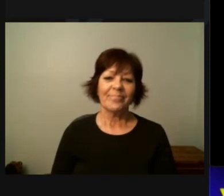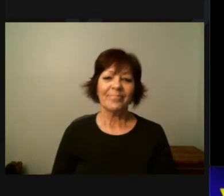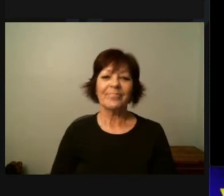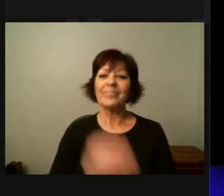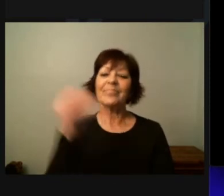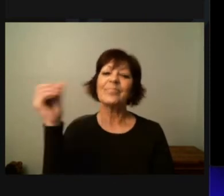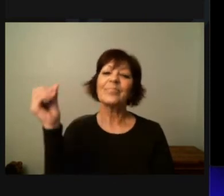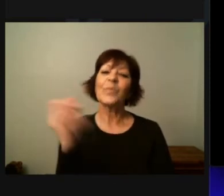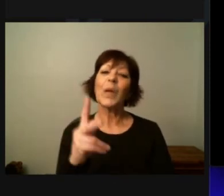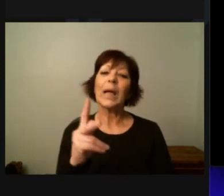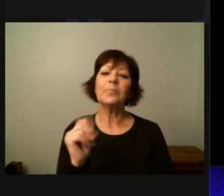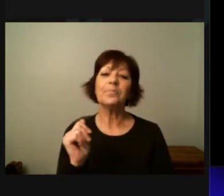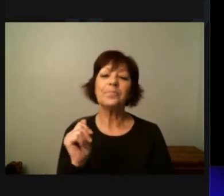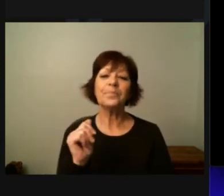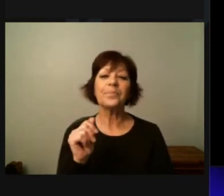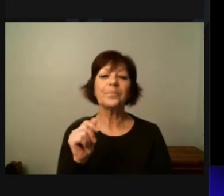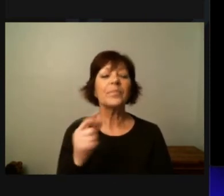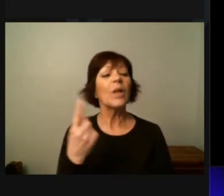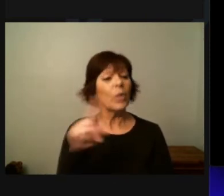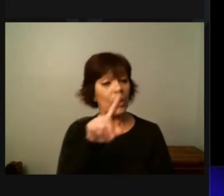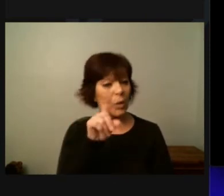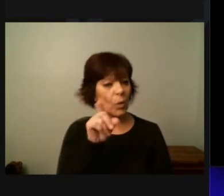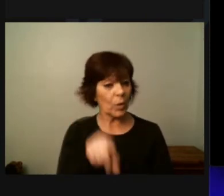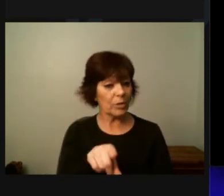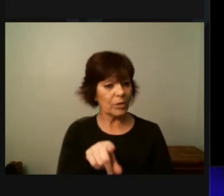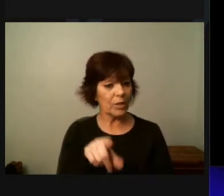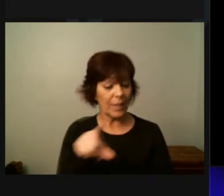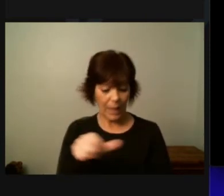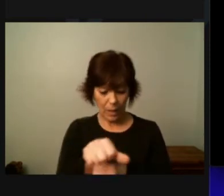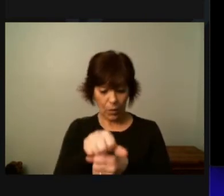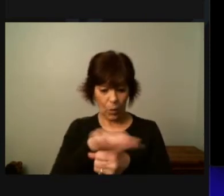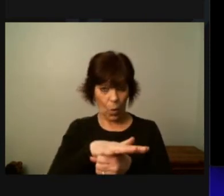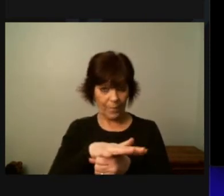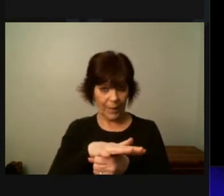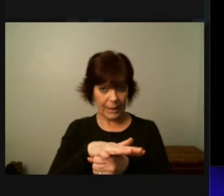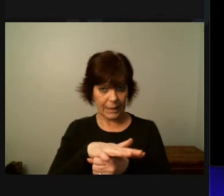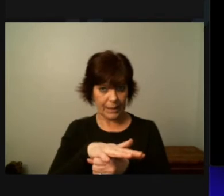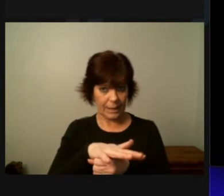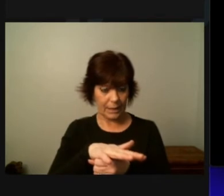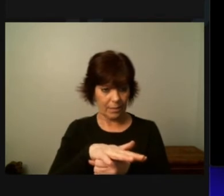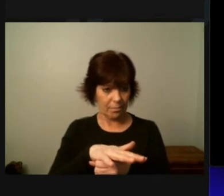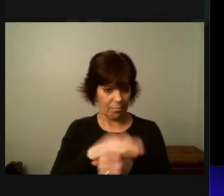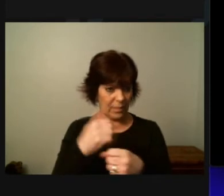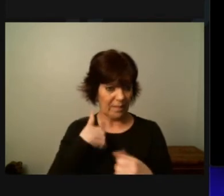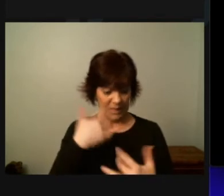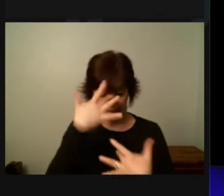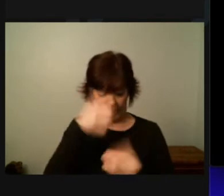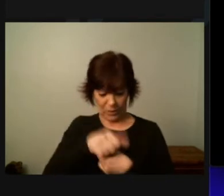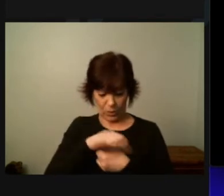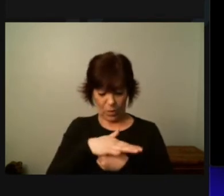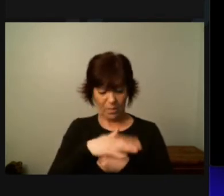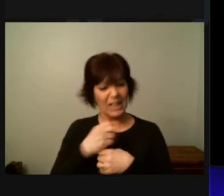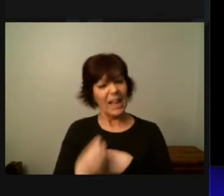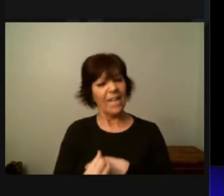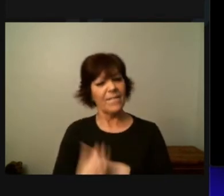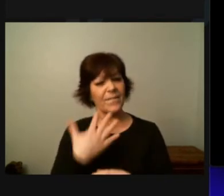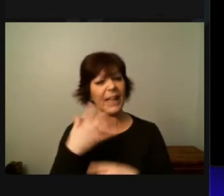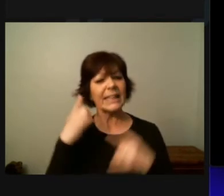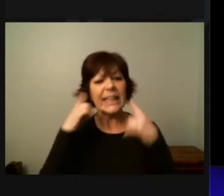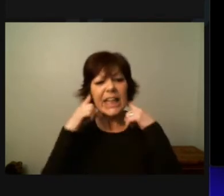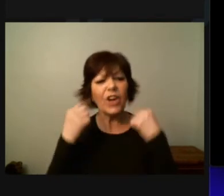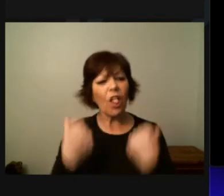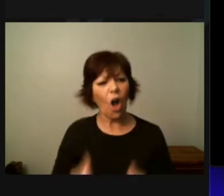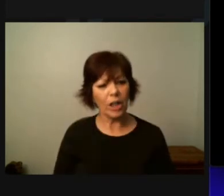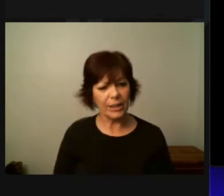Okay, one of the questions was, does having COVID-19 affect for the hearing loss?